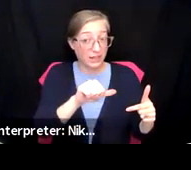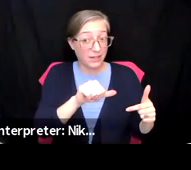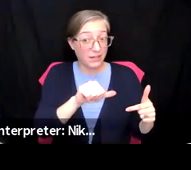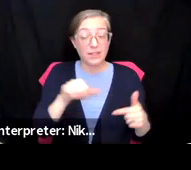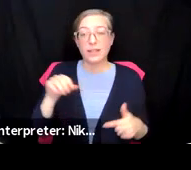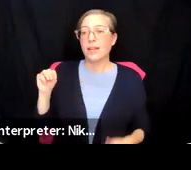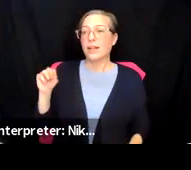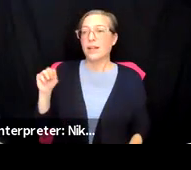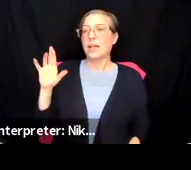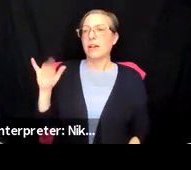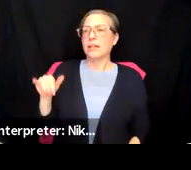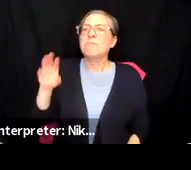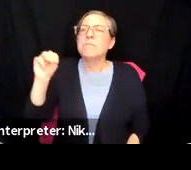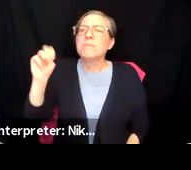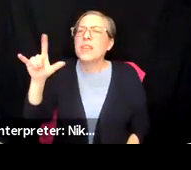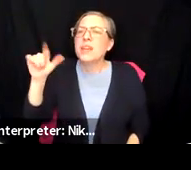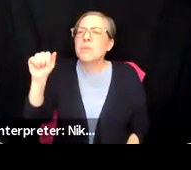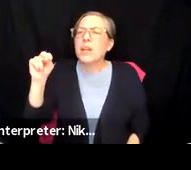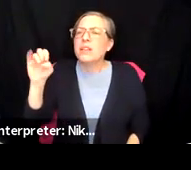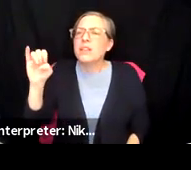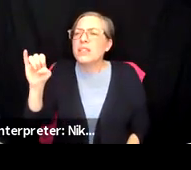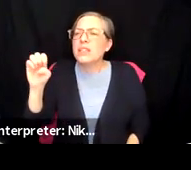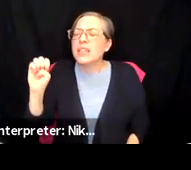Melanie, would you tell me if you're seeing